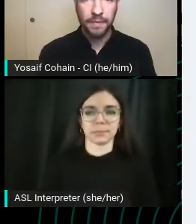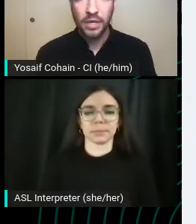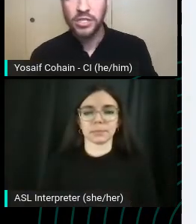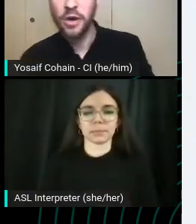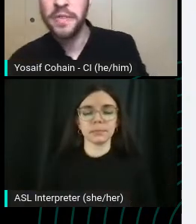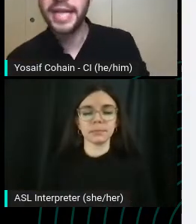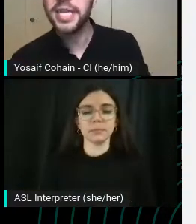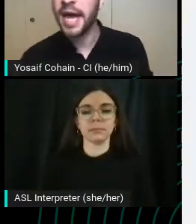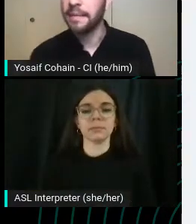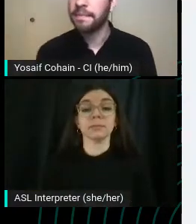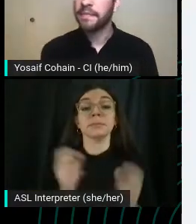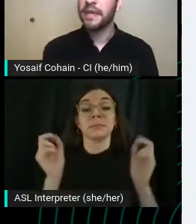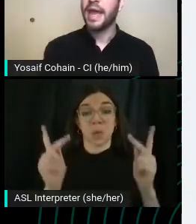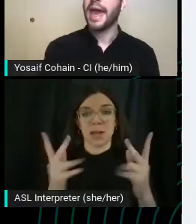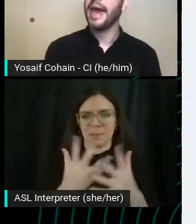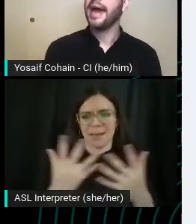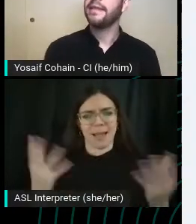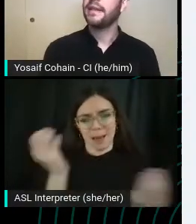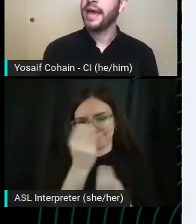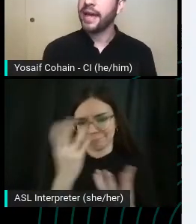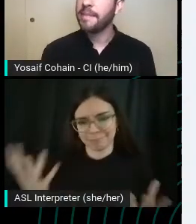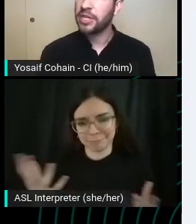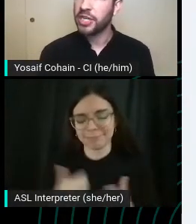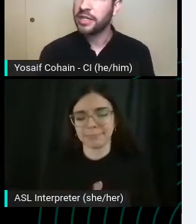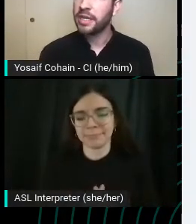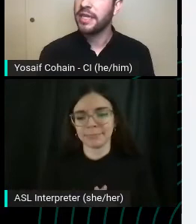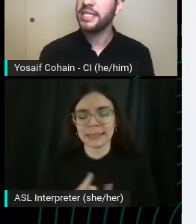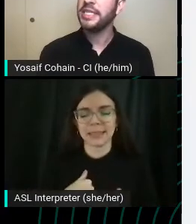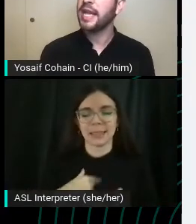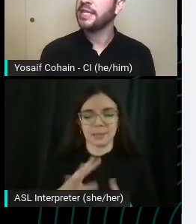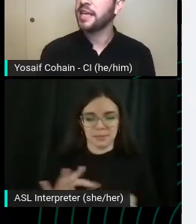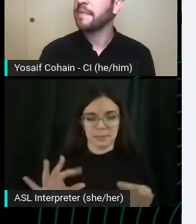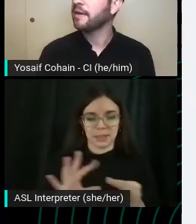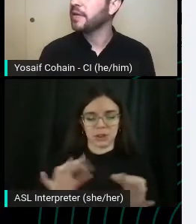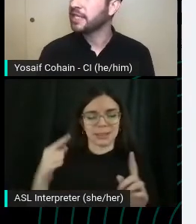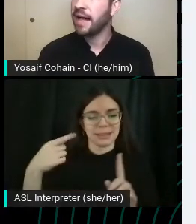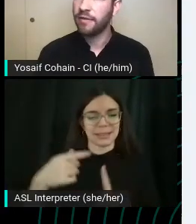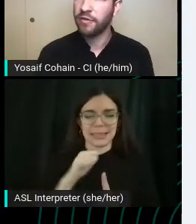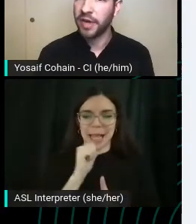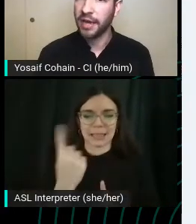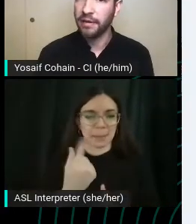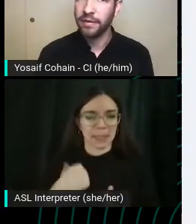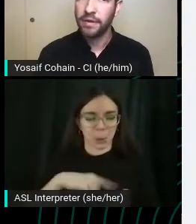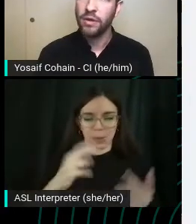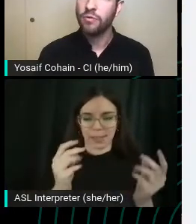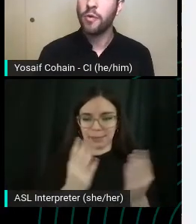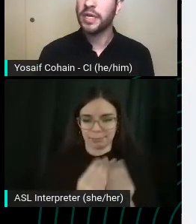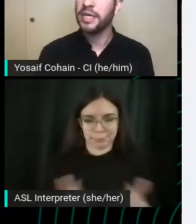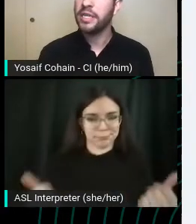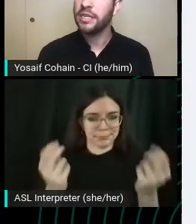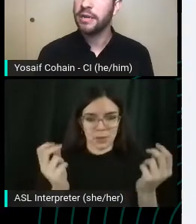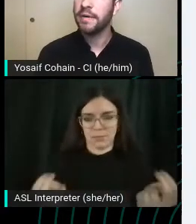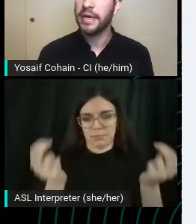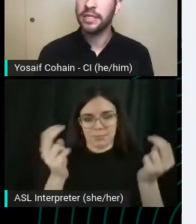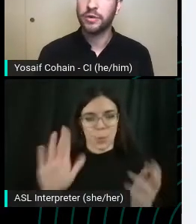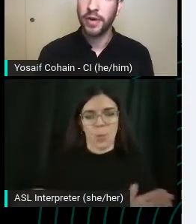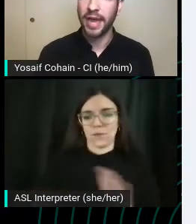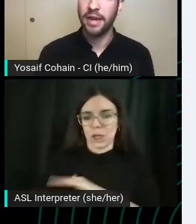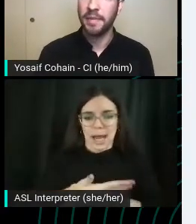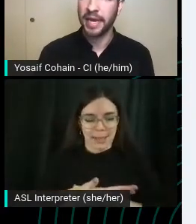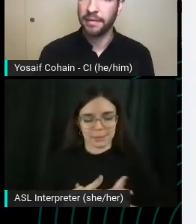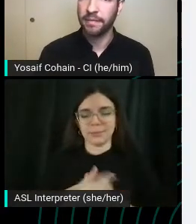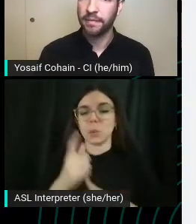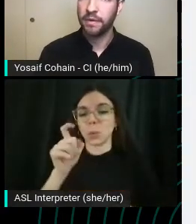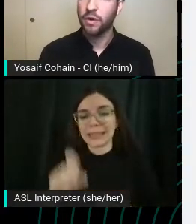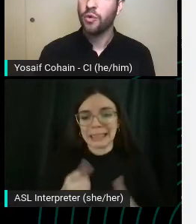Okay, so that's a lot. And like I mentioned, this is not something we solve overnight. What we need to do is create